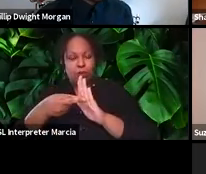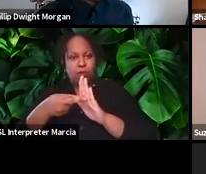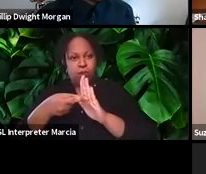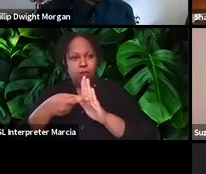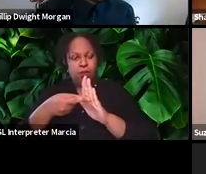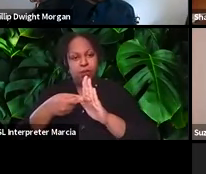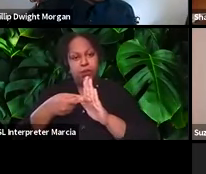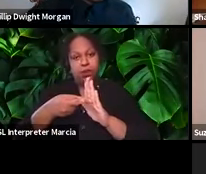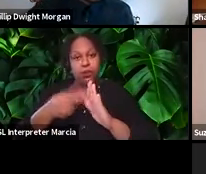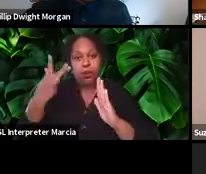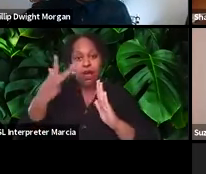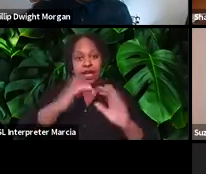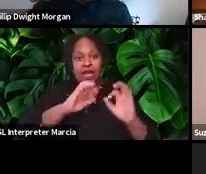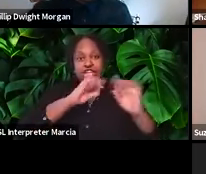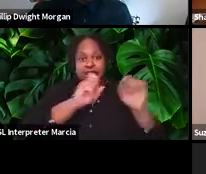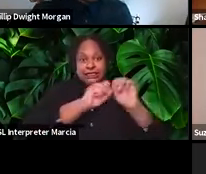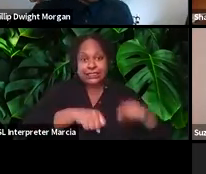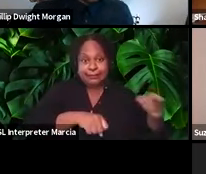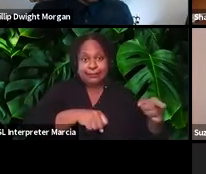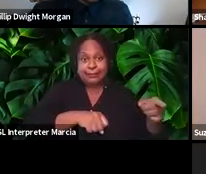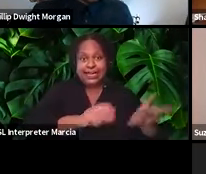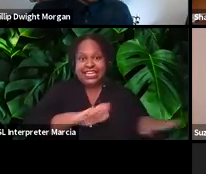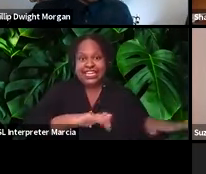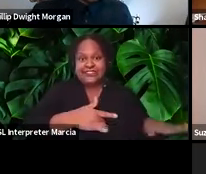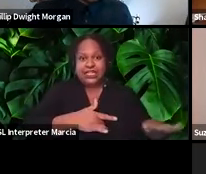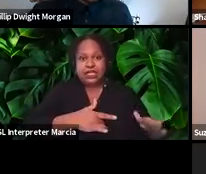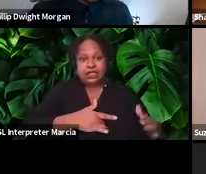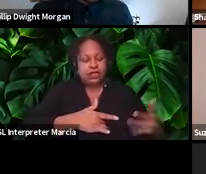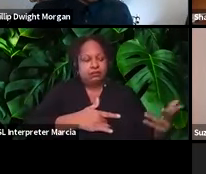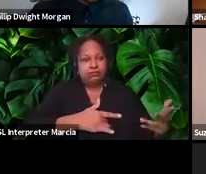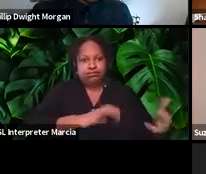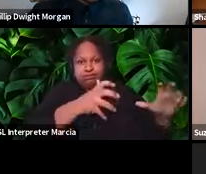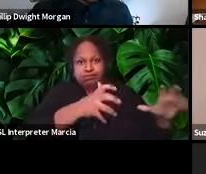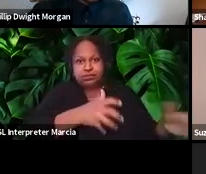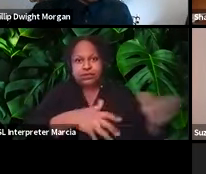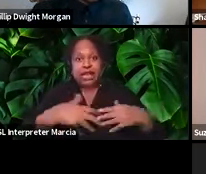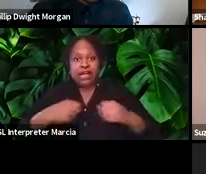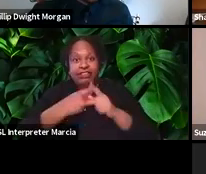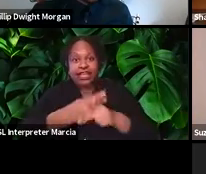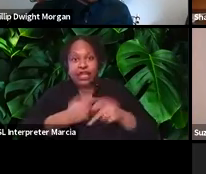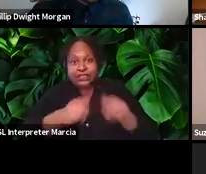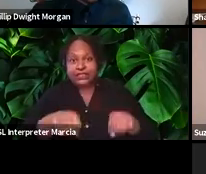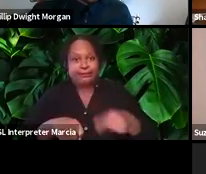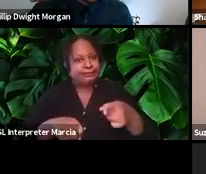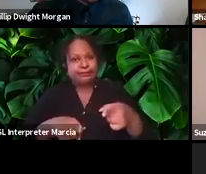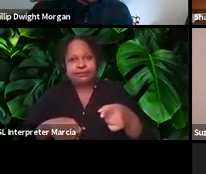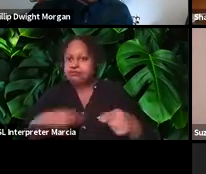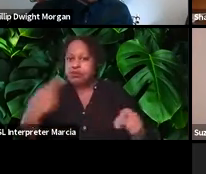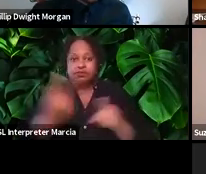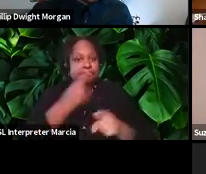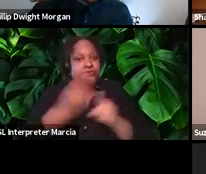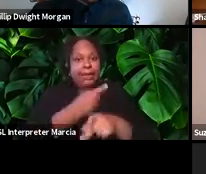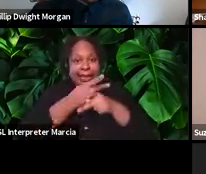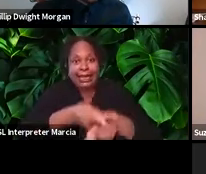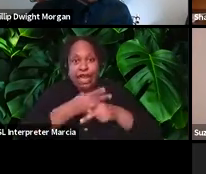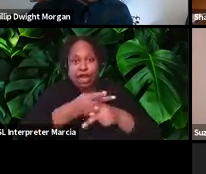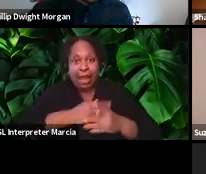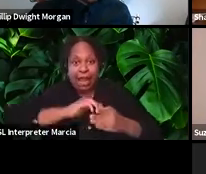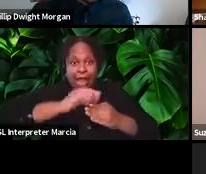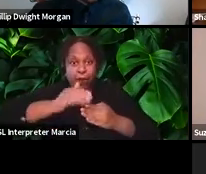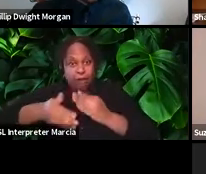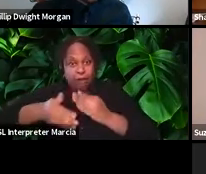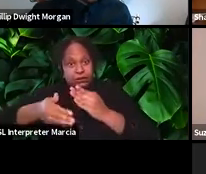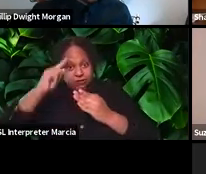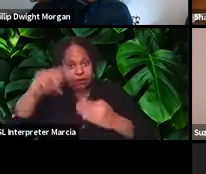in our education system, our kids are feeling it. In our healthcare system, we're not getting the care that we need and our outcomes are bad.